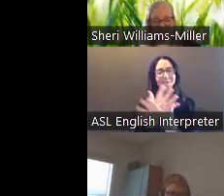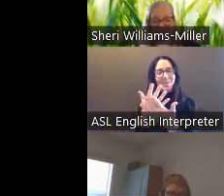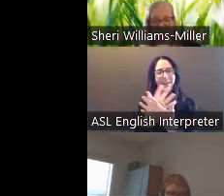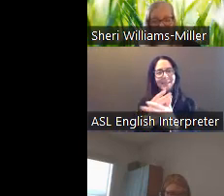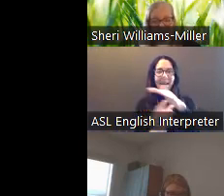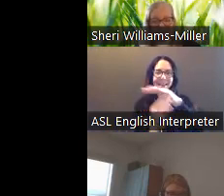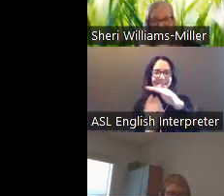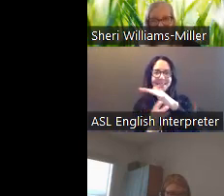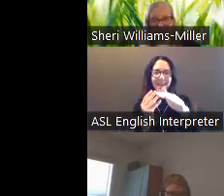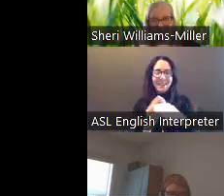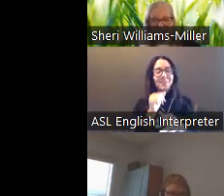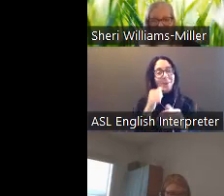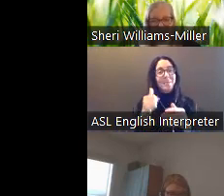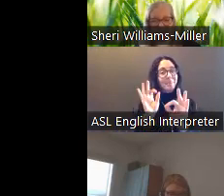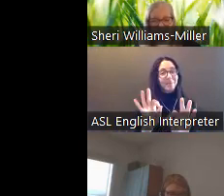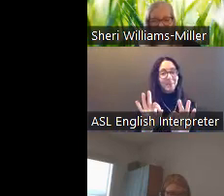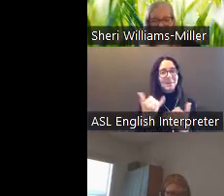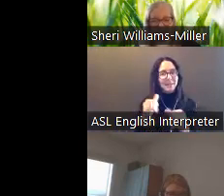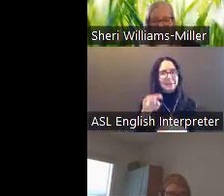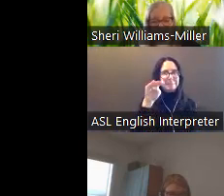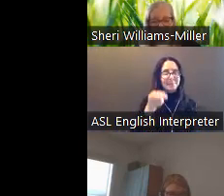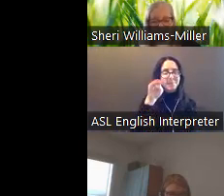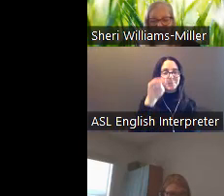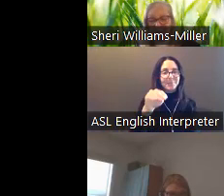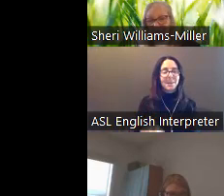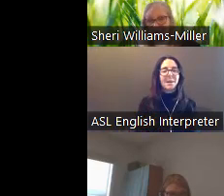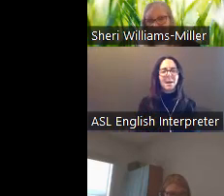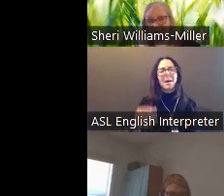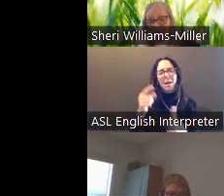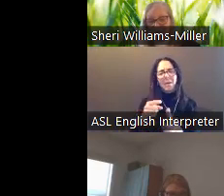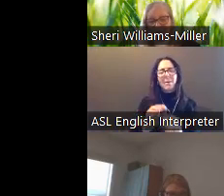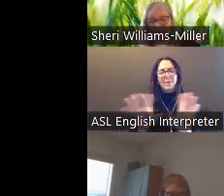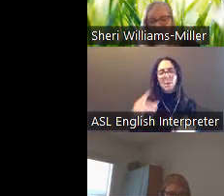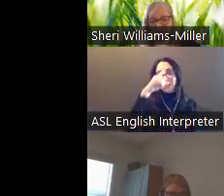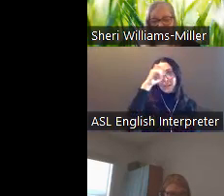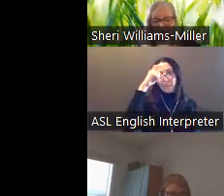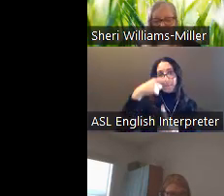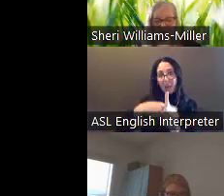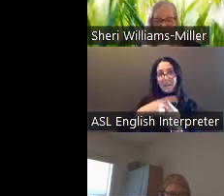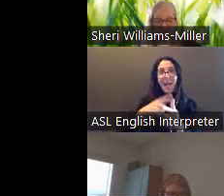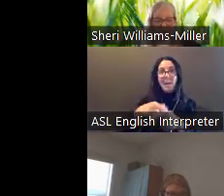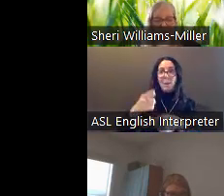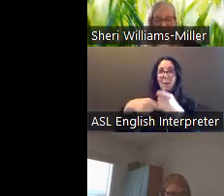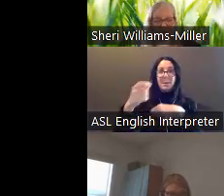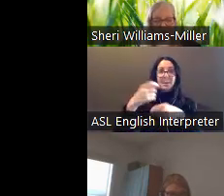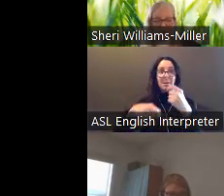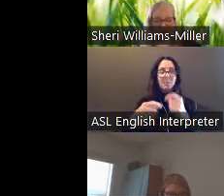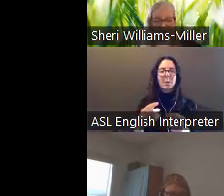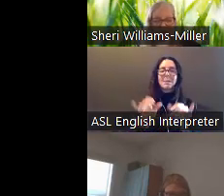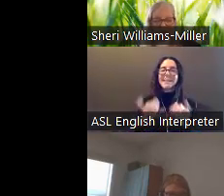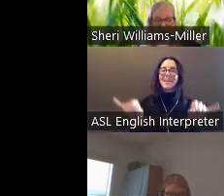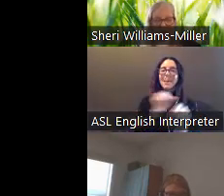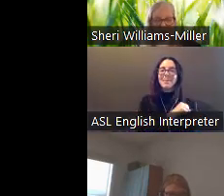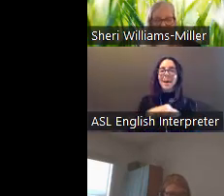work in progress, particularly over the summer months and as temporary staff fill in when regular staff are